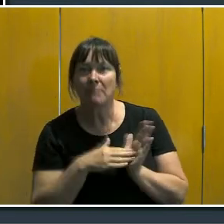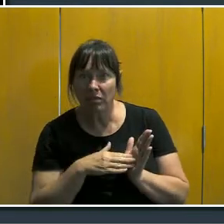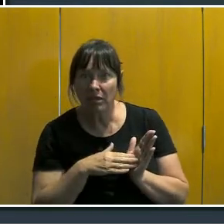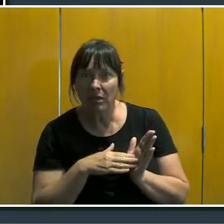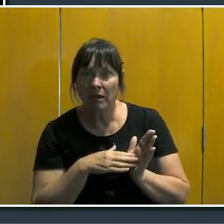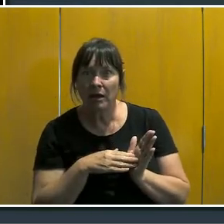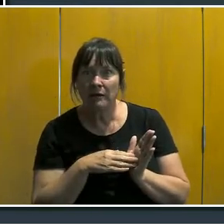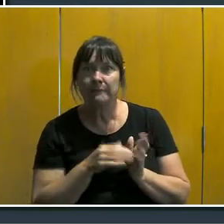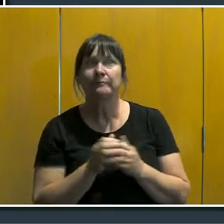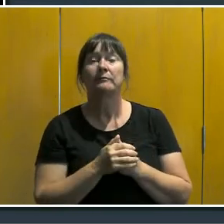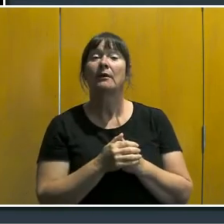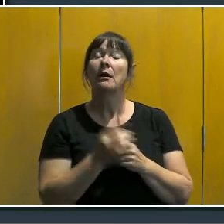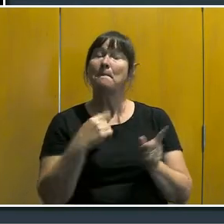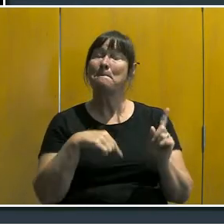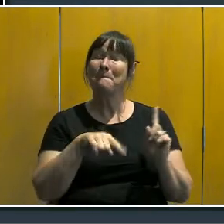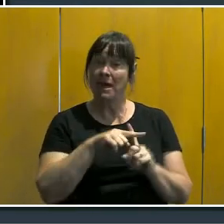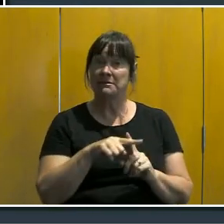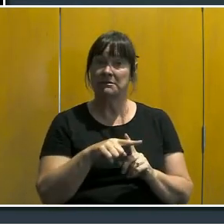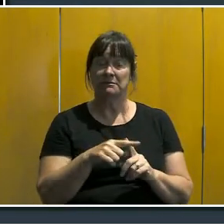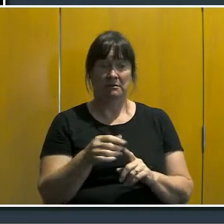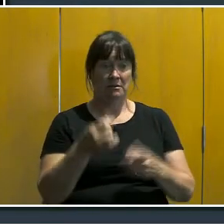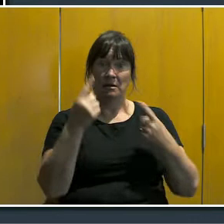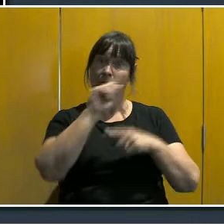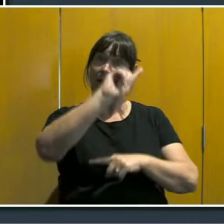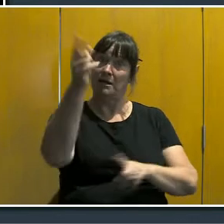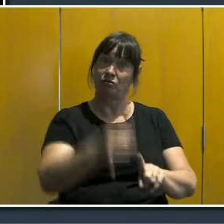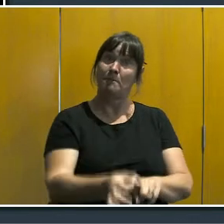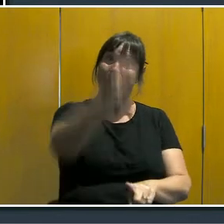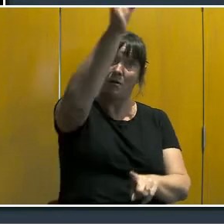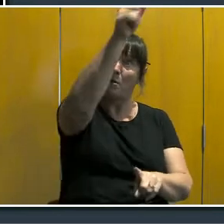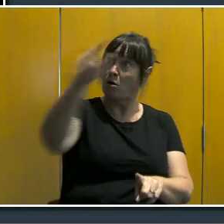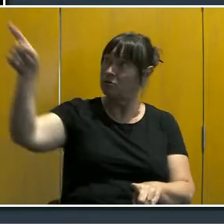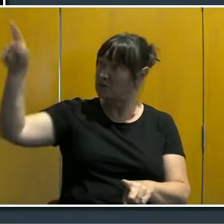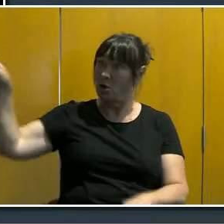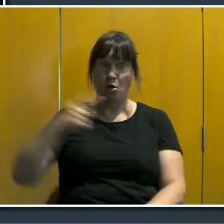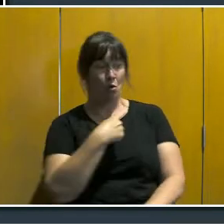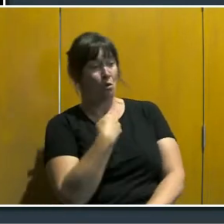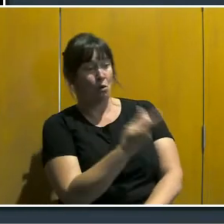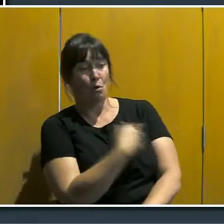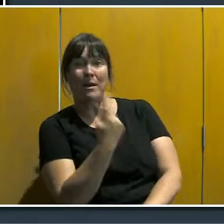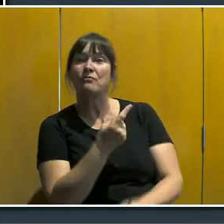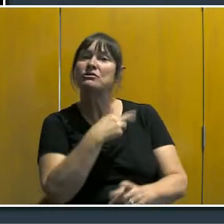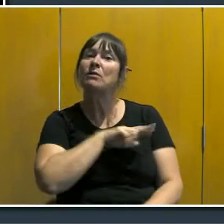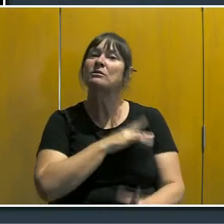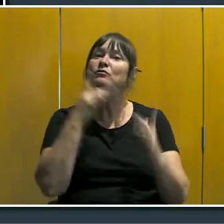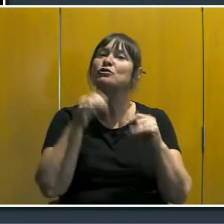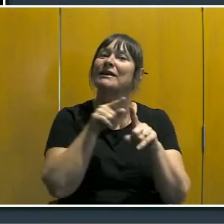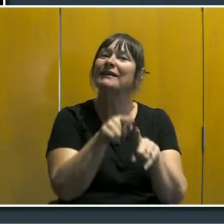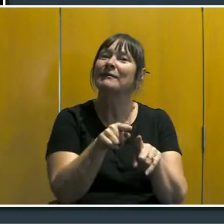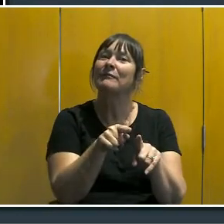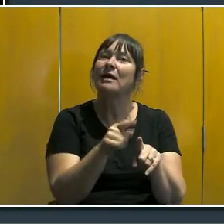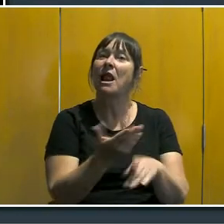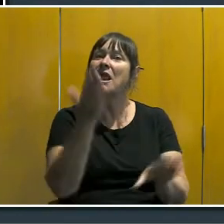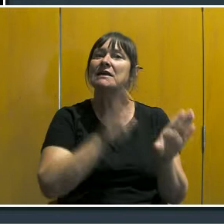properties. 2 of ours had rotted out and were completely unsafe. So last year we had to replace them or go underground. We decided